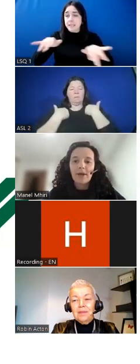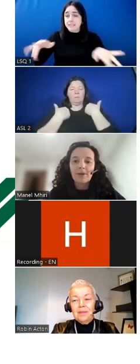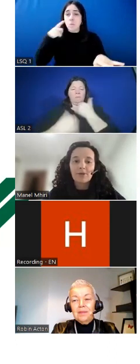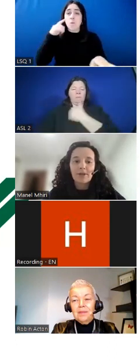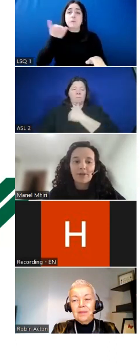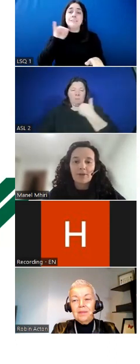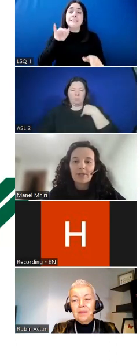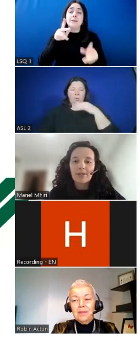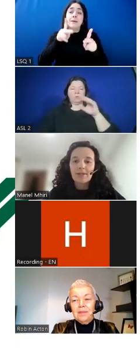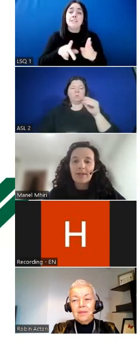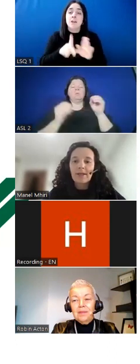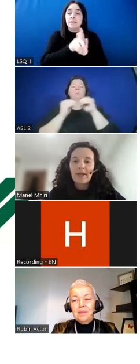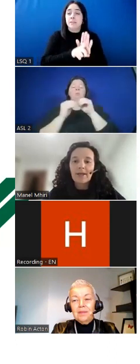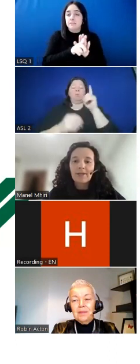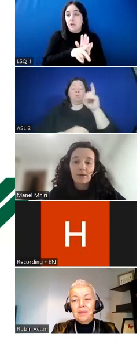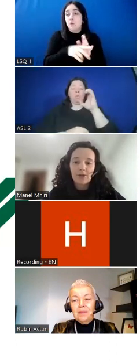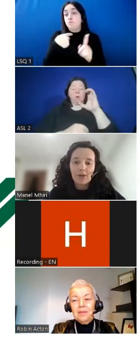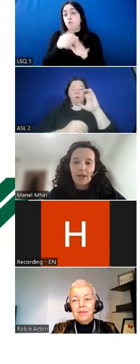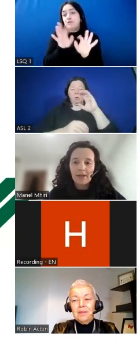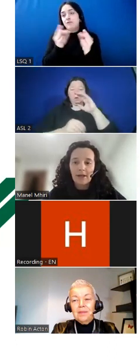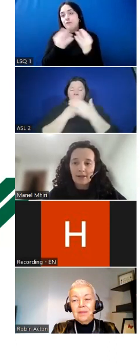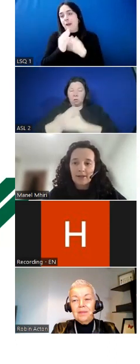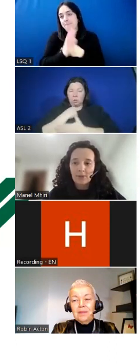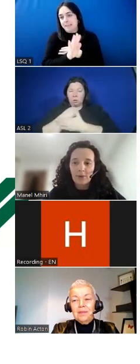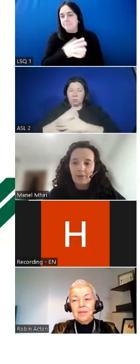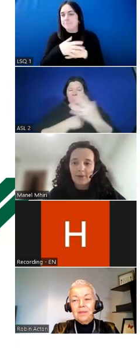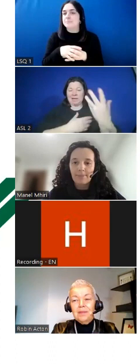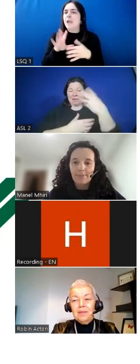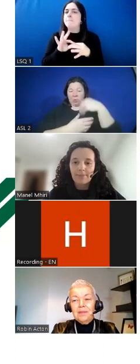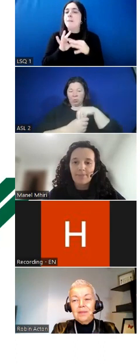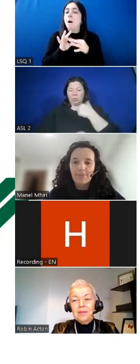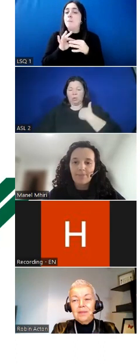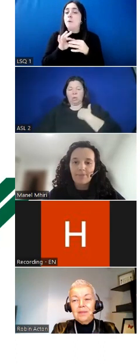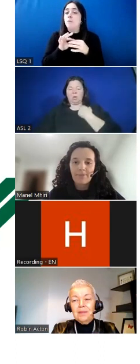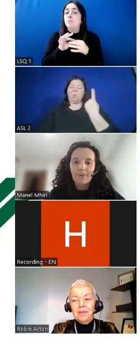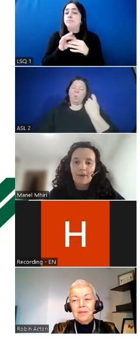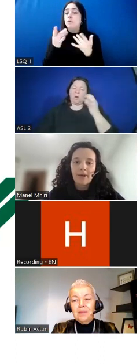than 100 countries, and Inclusion Canada is one of them.